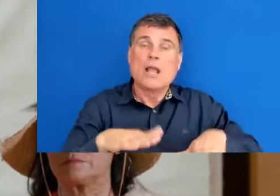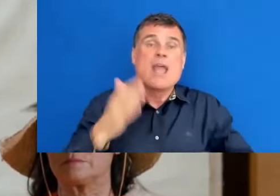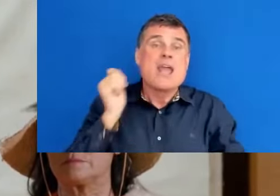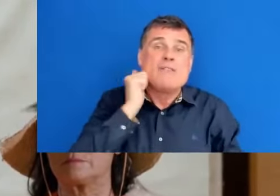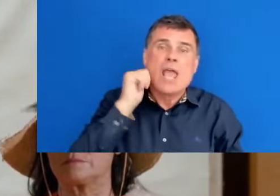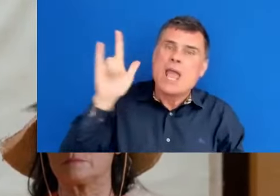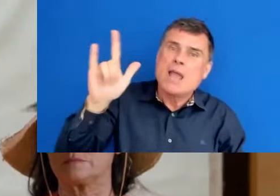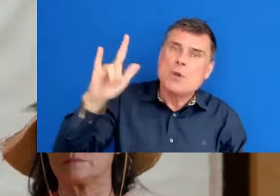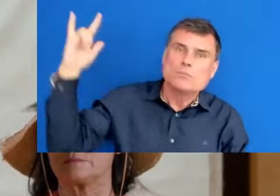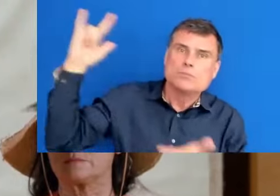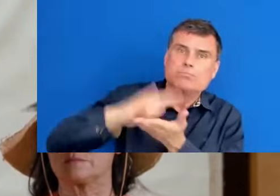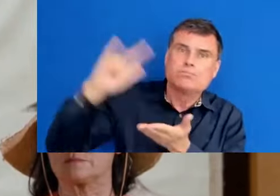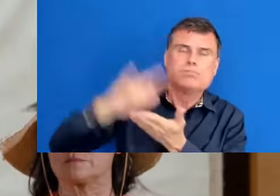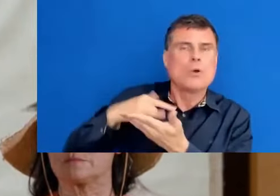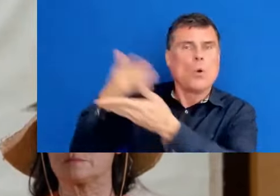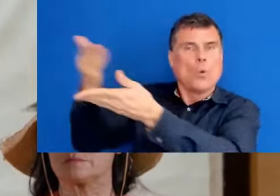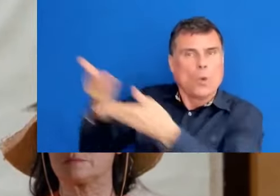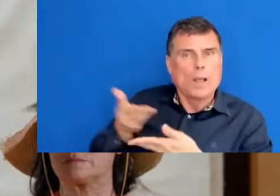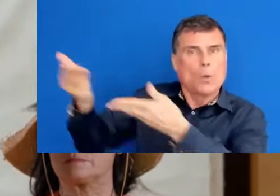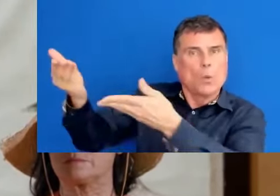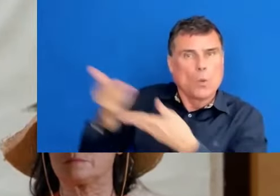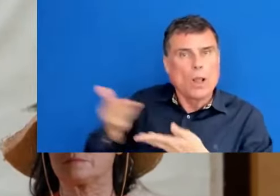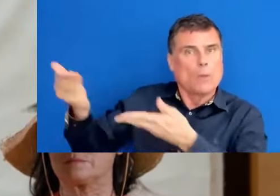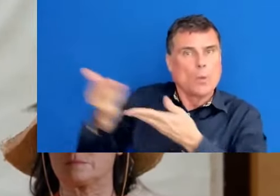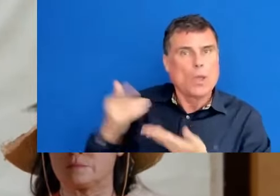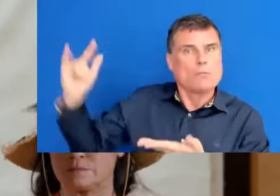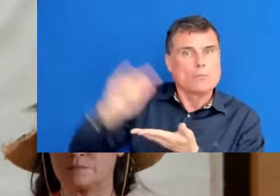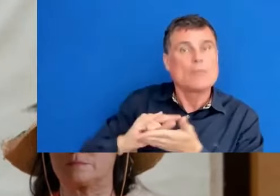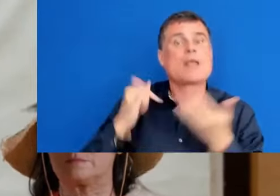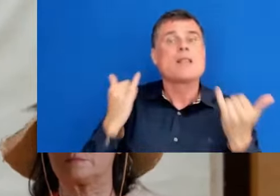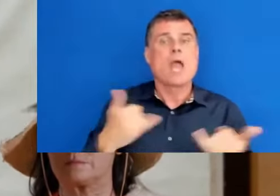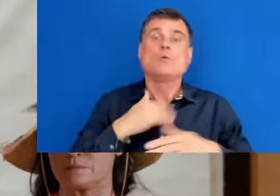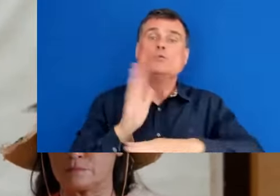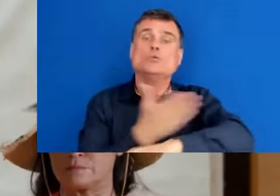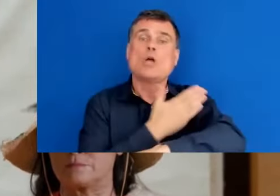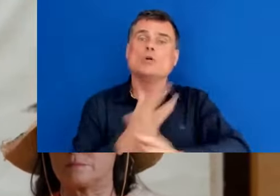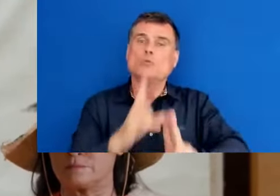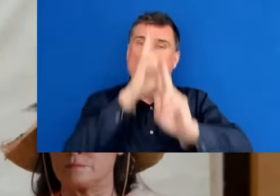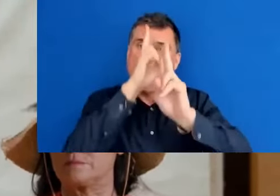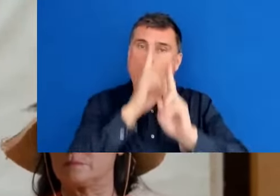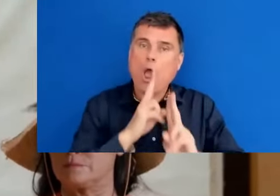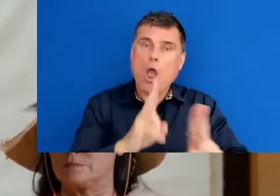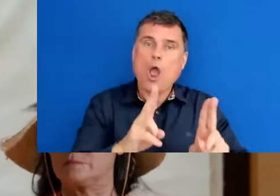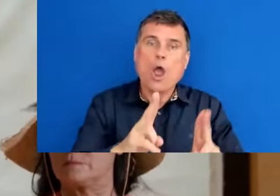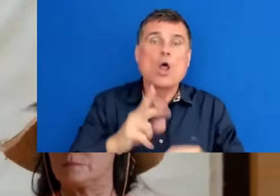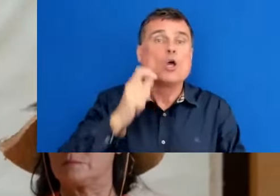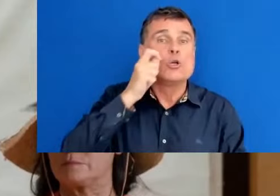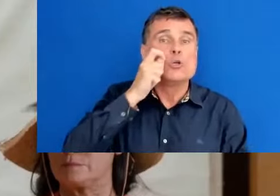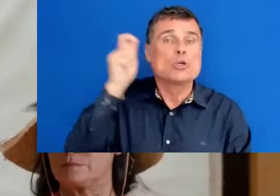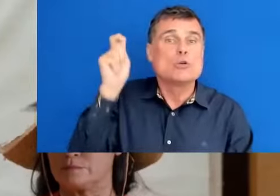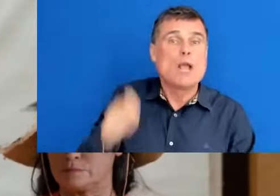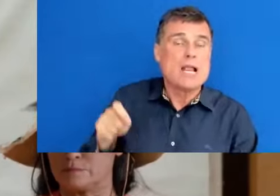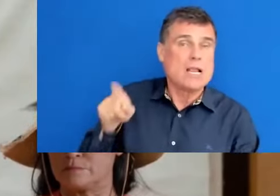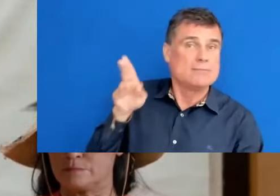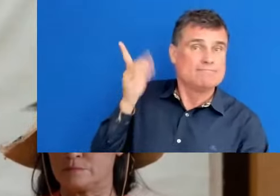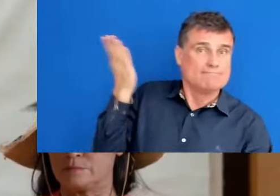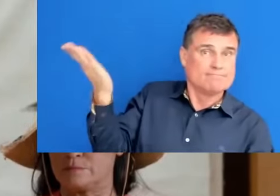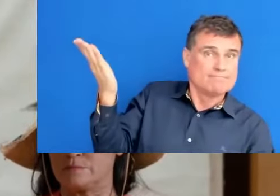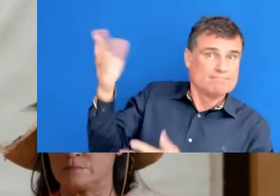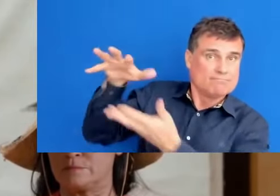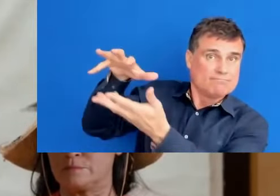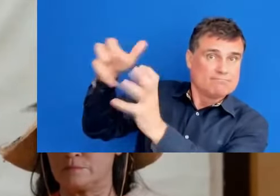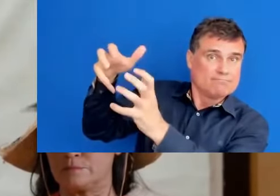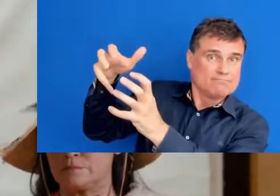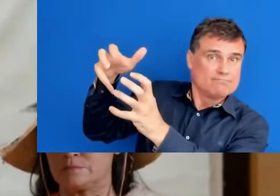every day, and the Ukrainians, of course, who are on the journey of their lives right now. But for today, this song will be dedicated